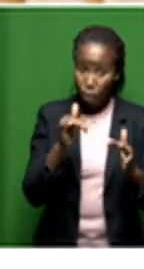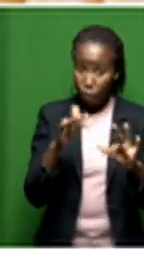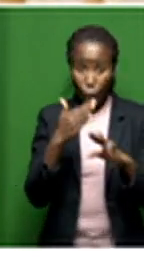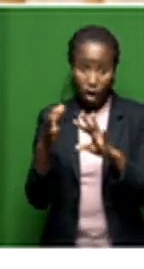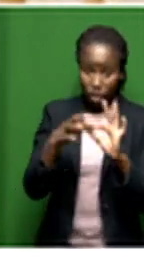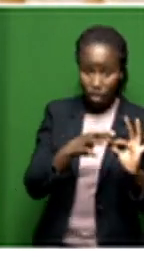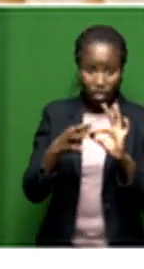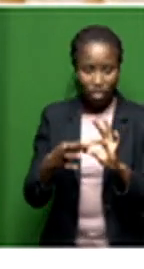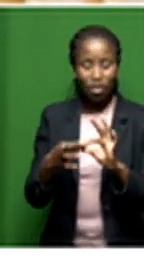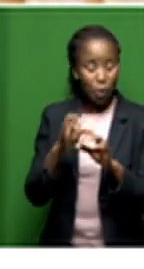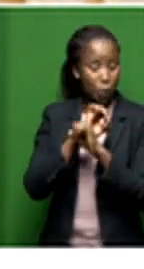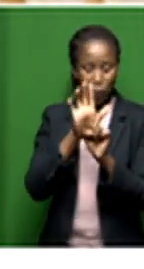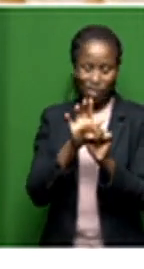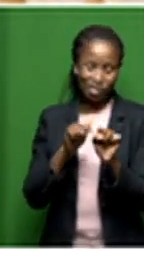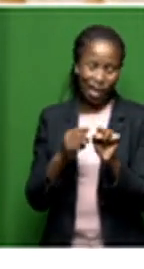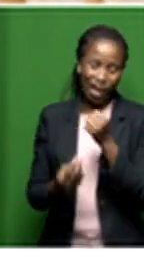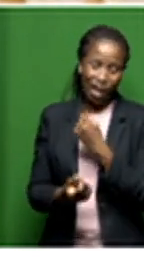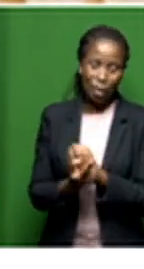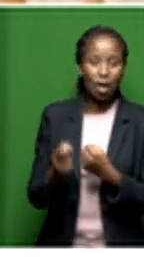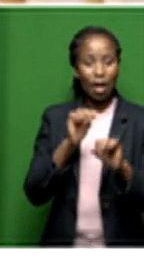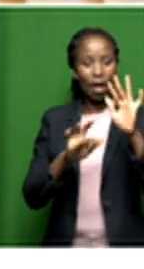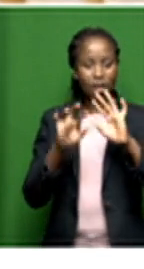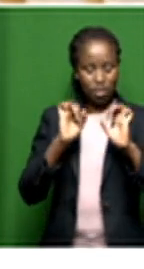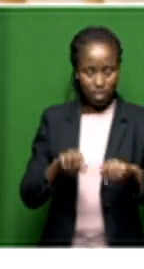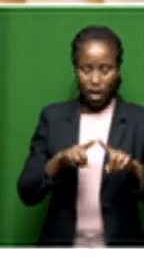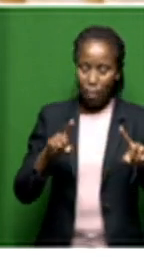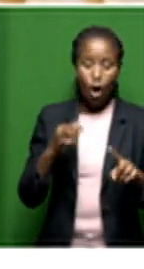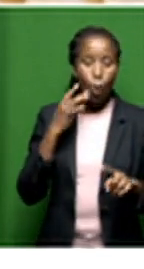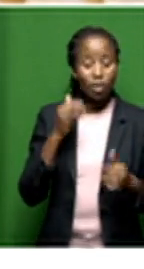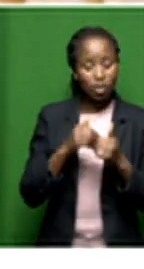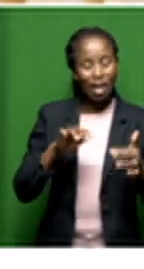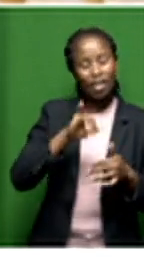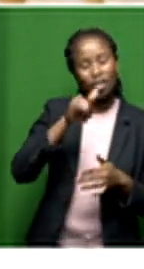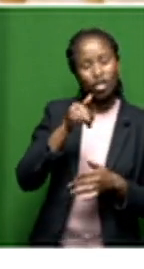didn't help, but certainly we have continued. And yes, since July, we've made numerous